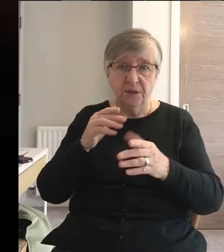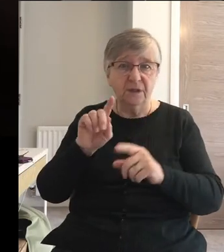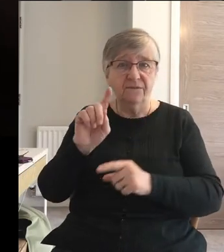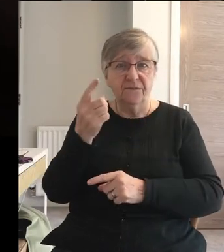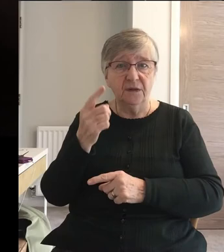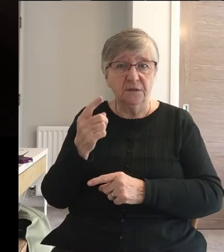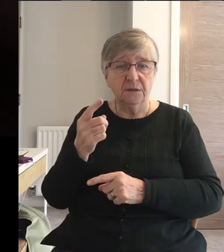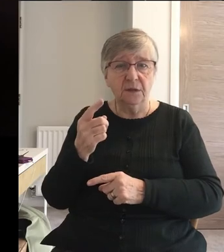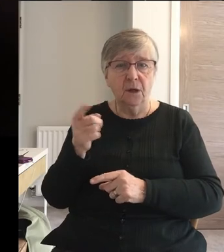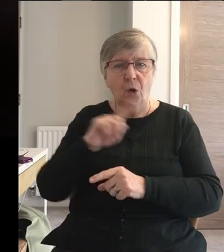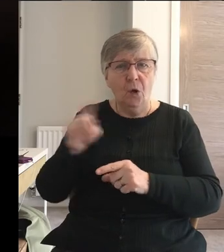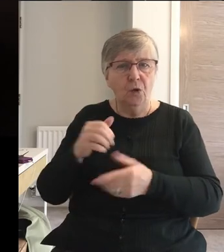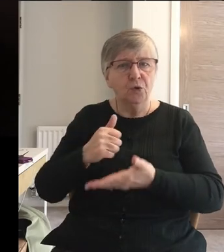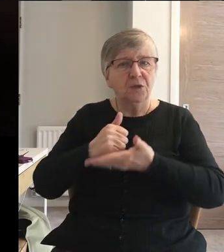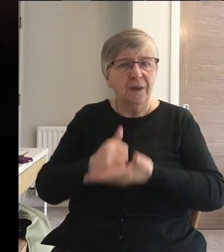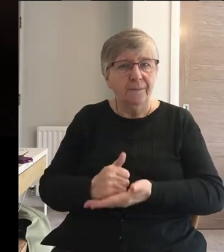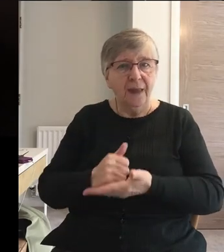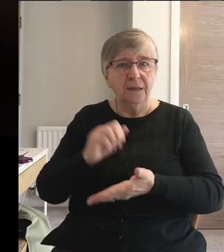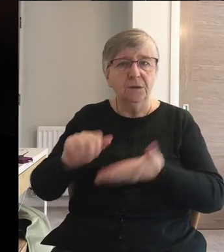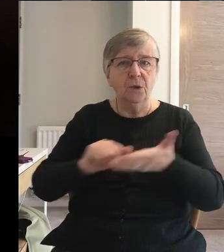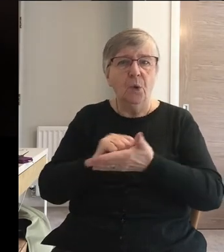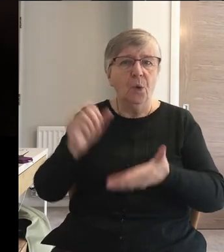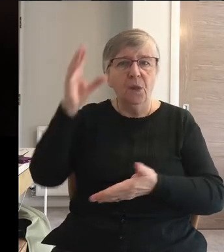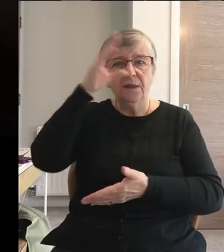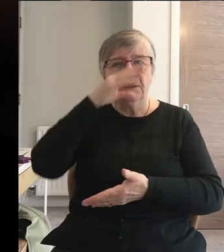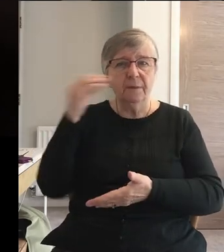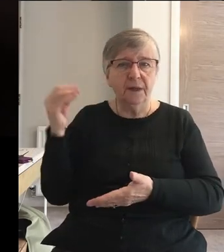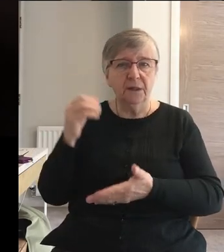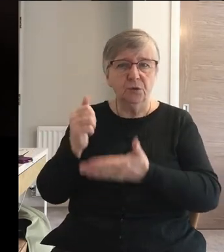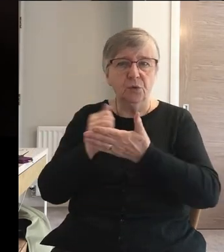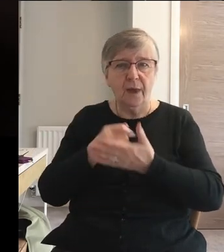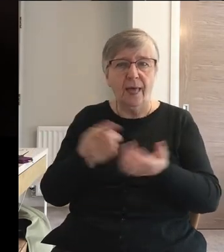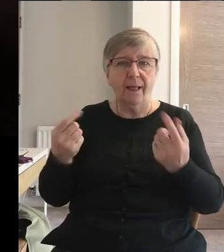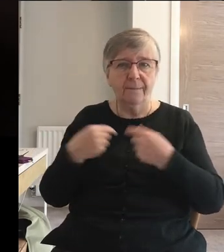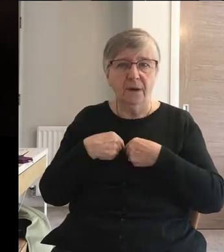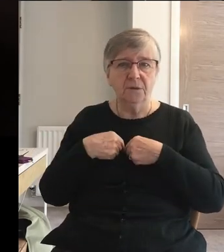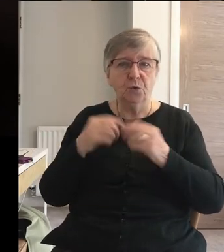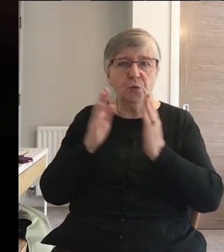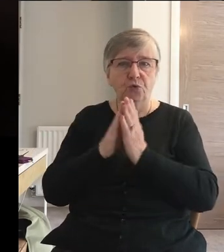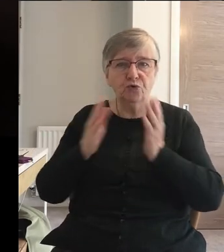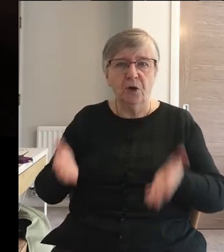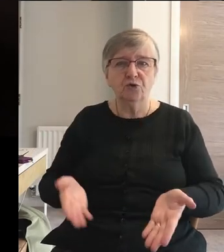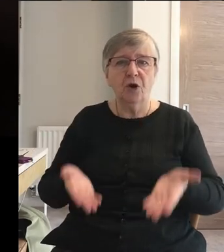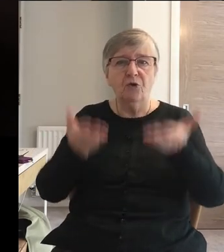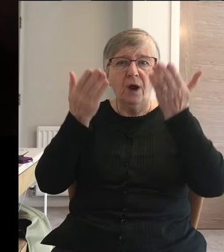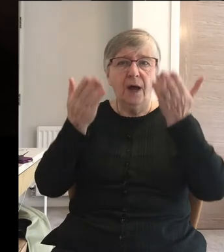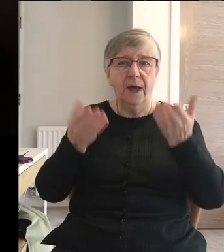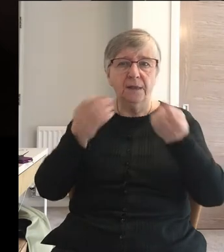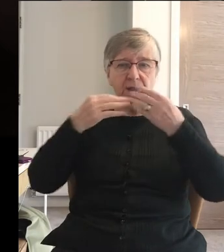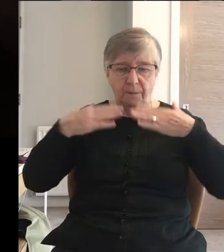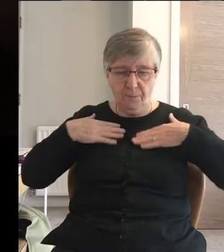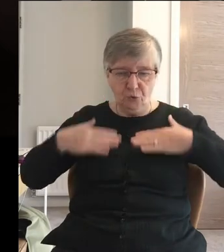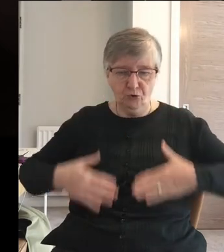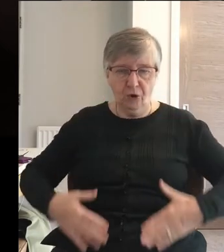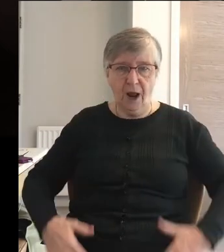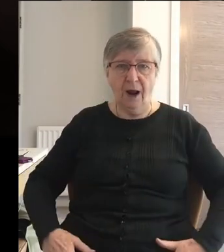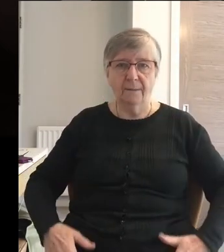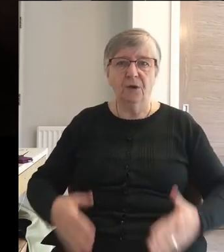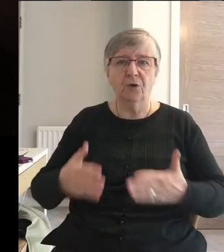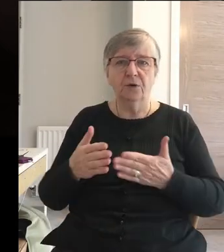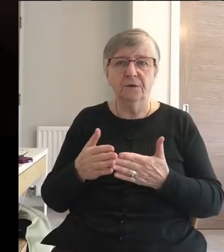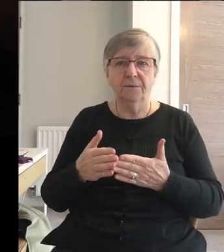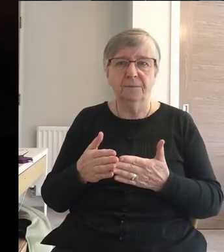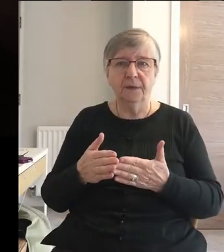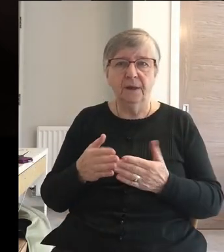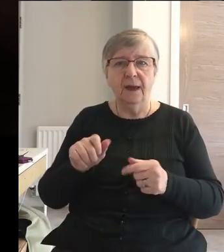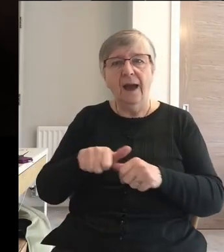but also our dependence on the Holy Spirit in doing that. O Church, arise and put your armour on. After we've had